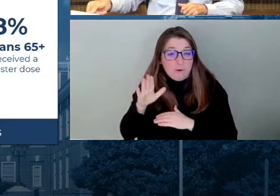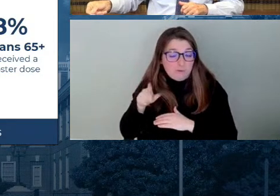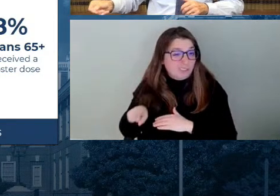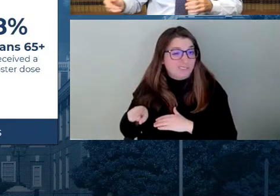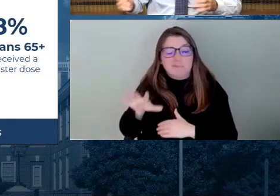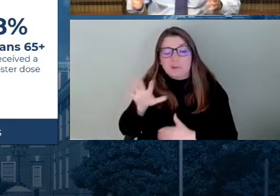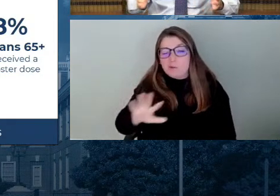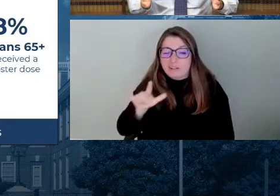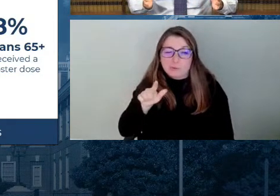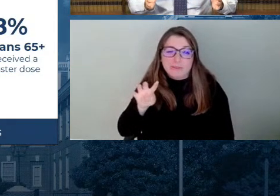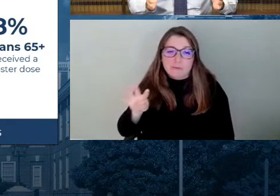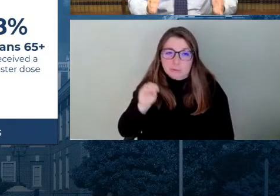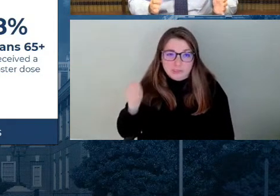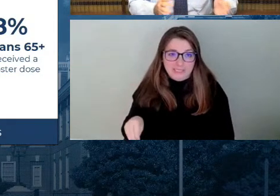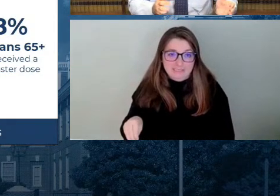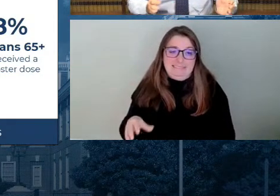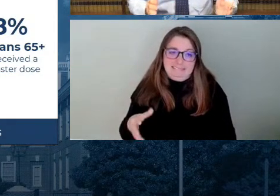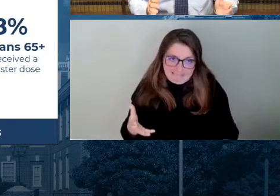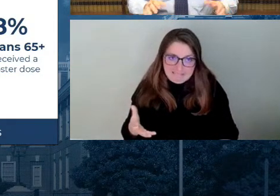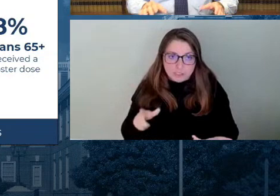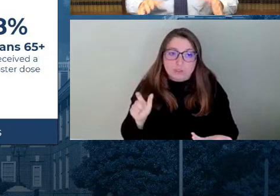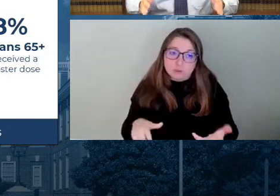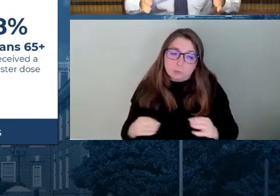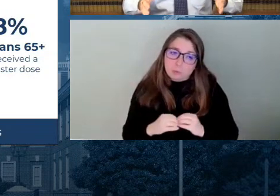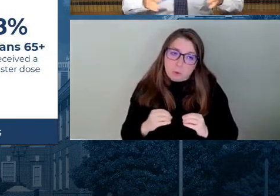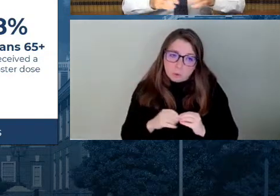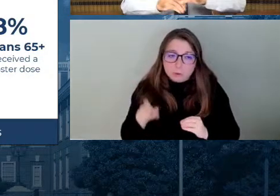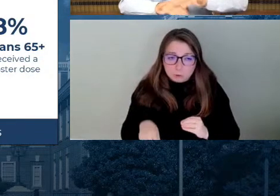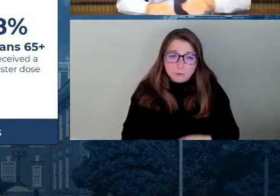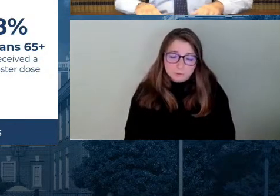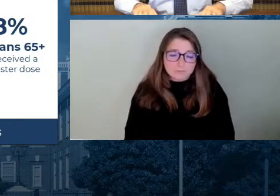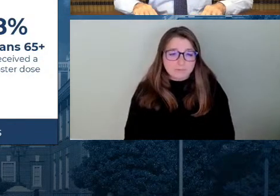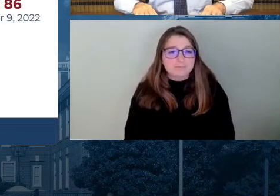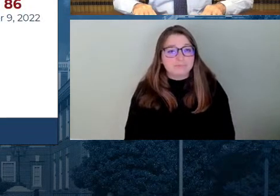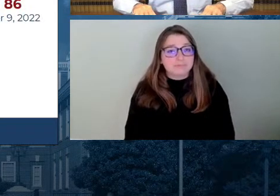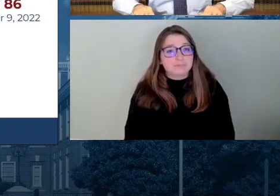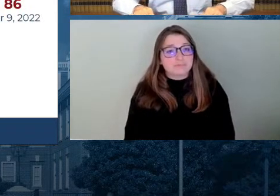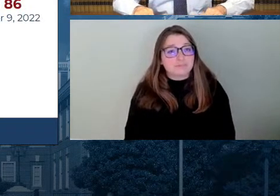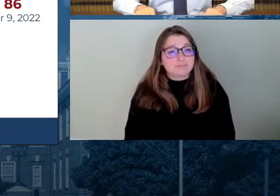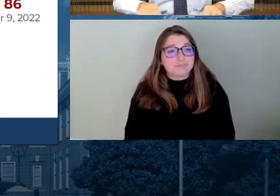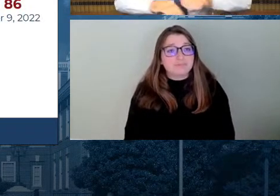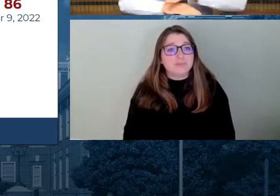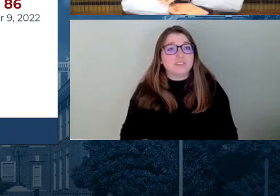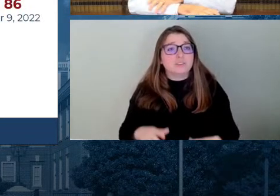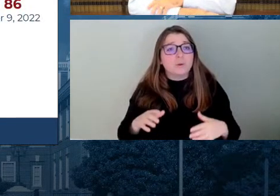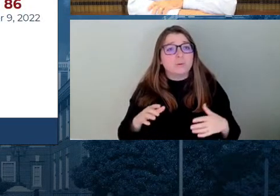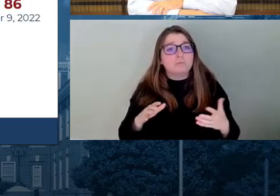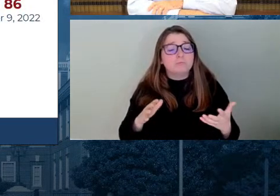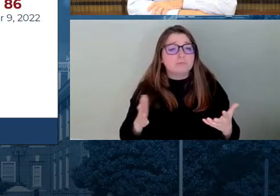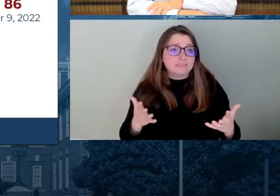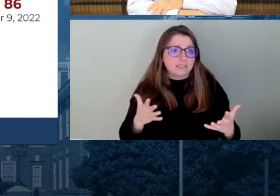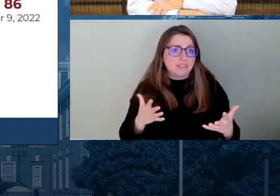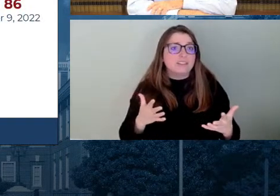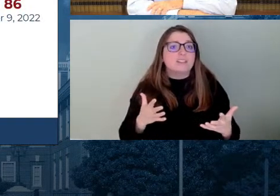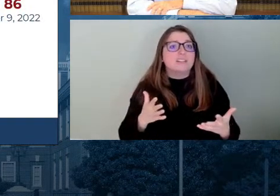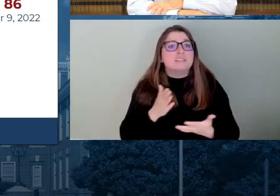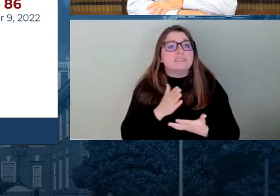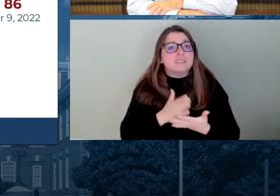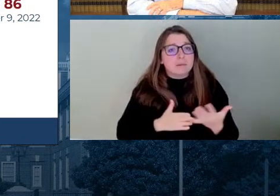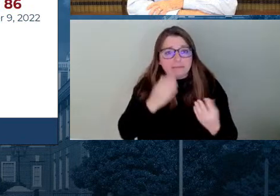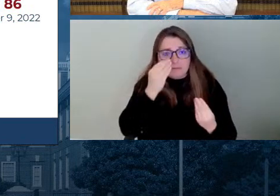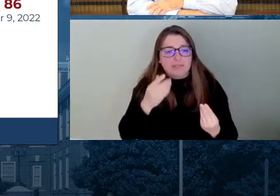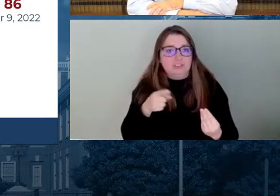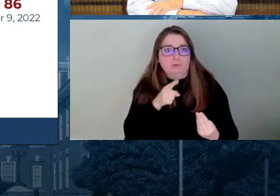about that. So let's look at one of the biggest concerns and the hardest, the most reliable data point that we have, which is